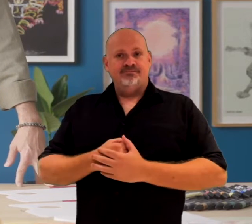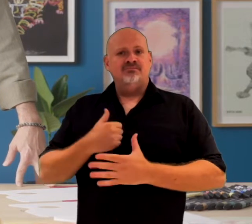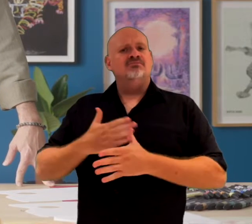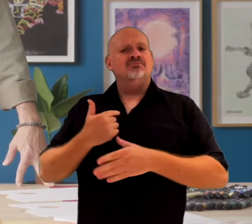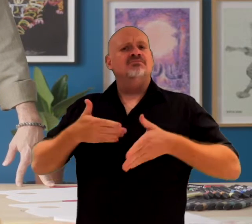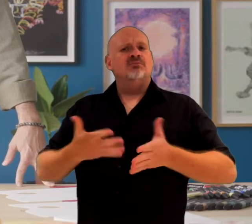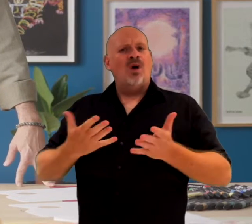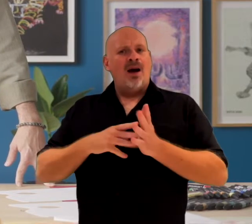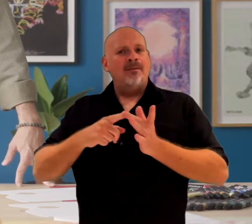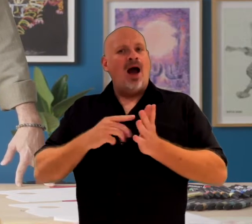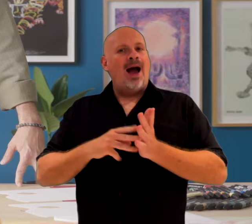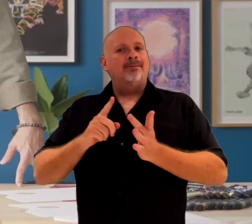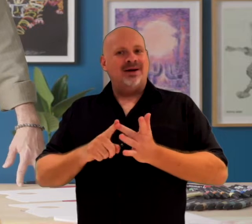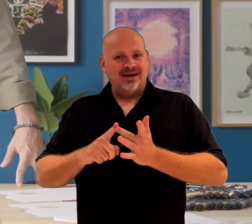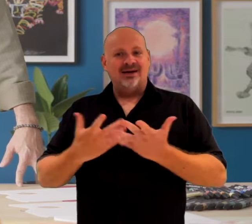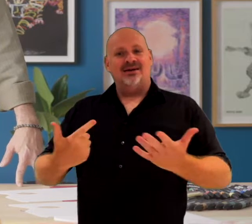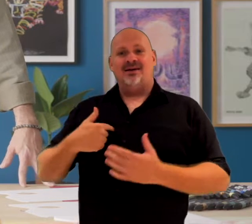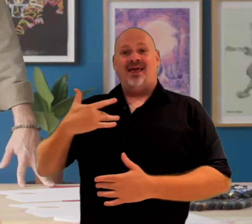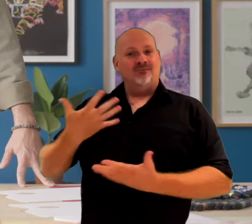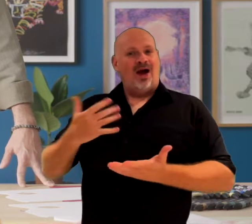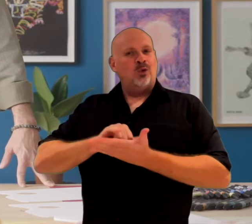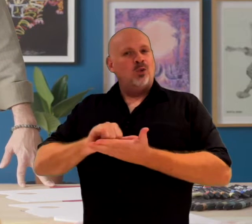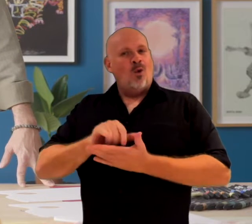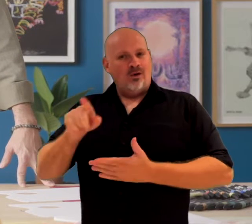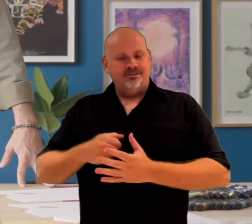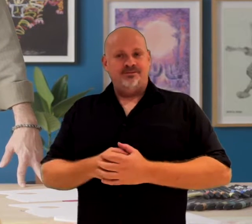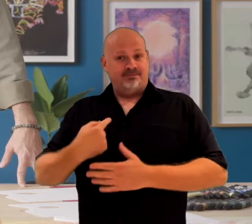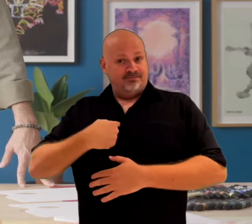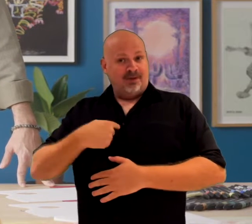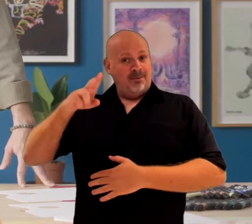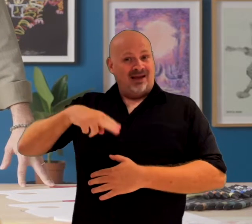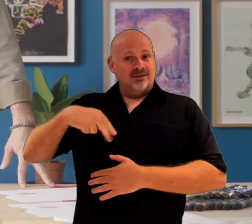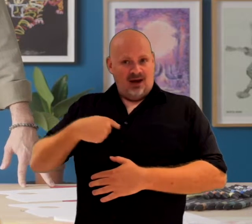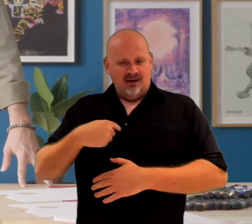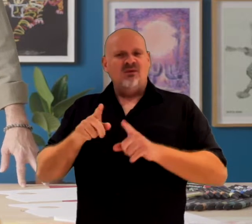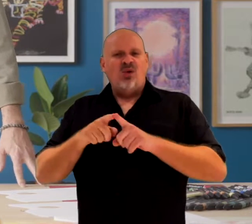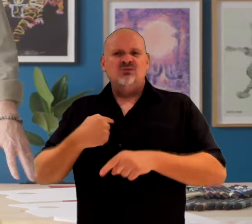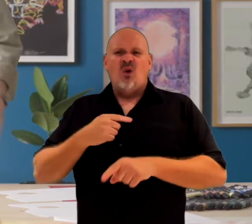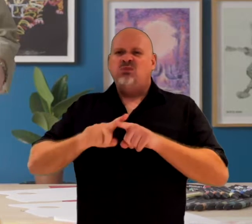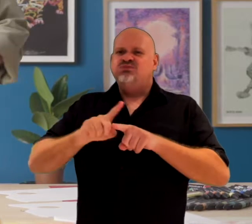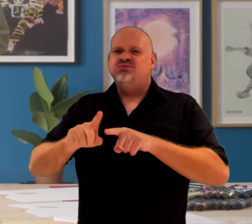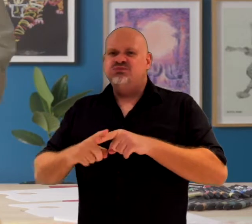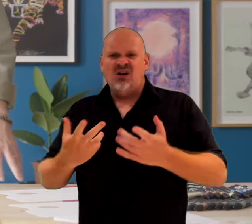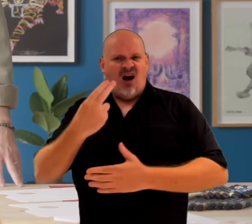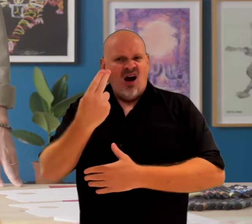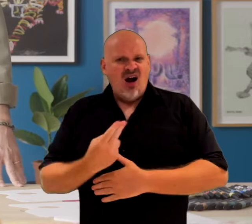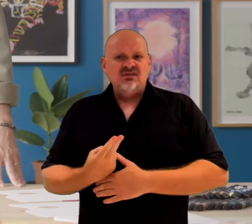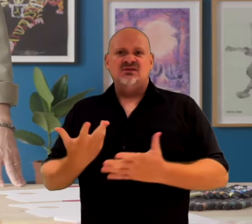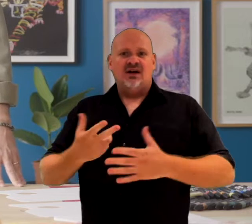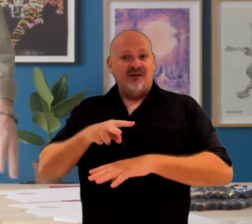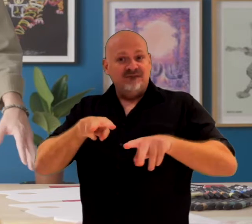Originally born in Miami, and I live in New York. And I'm a painter, but I also experiment with various forms of